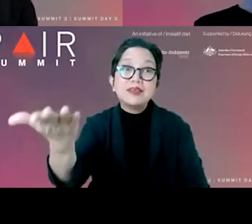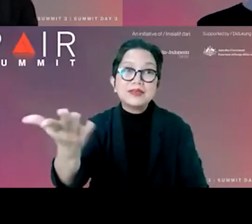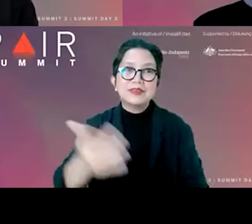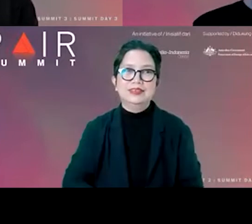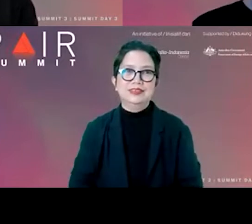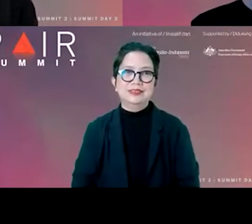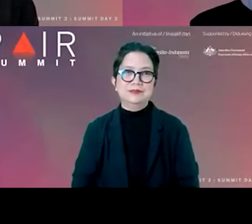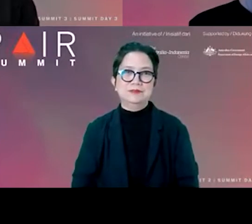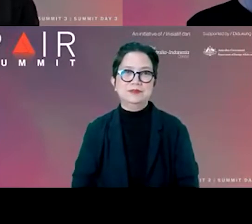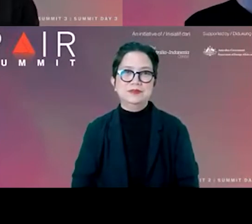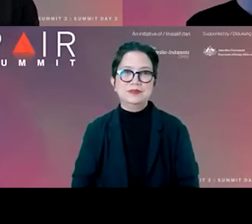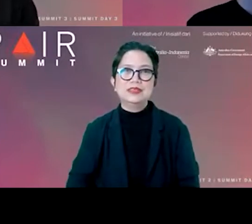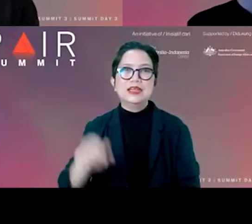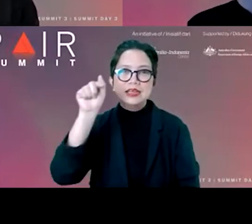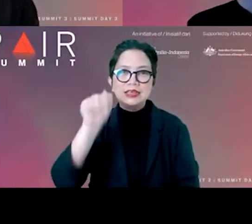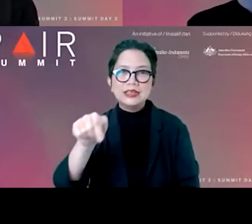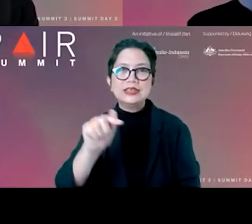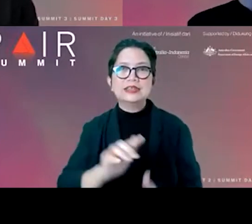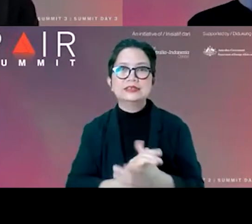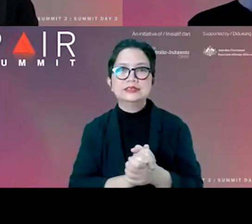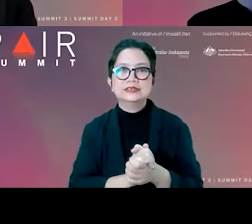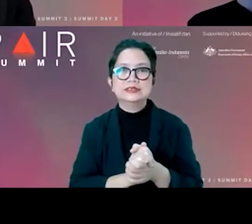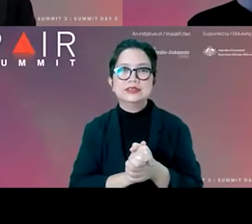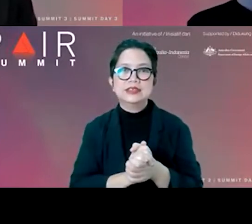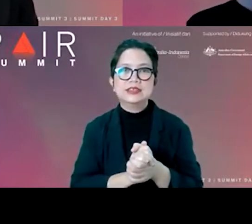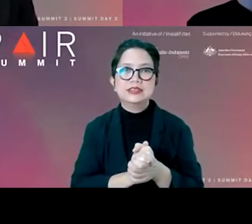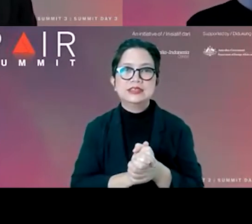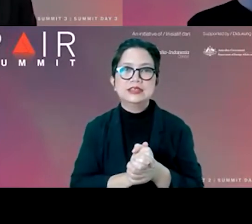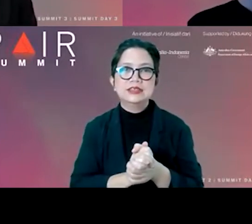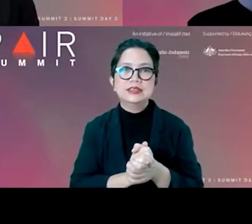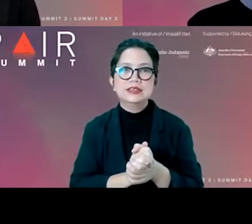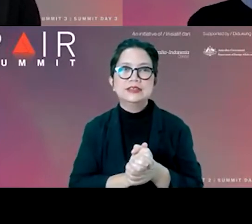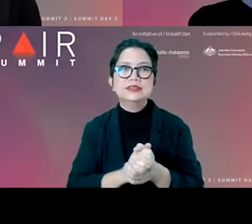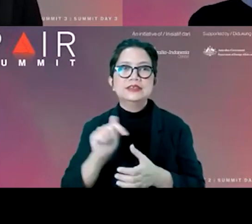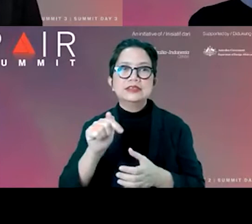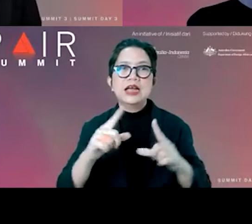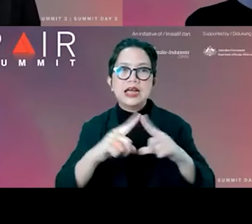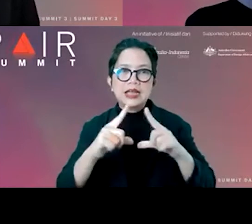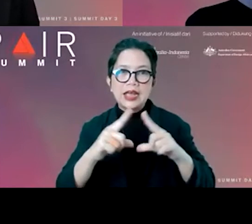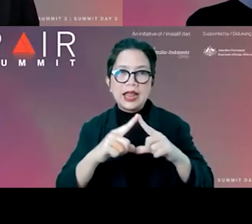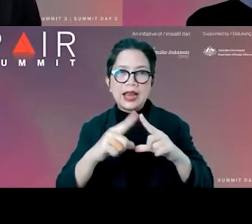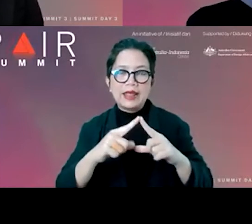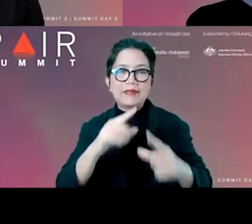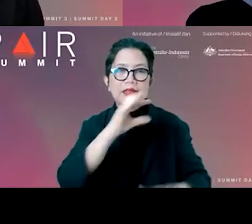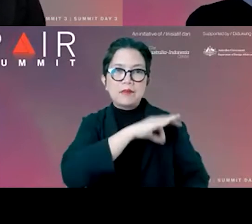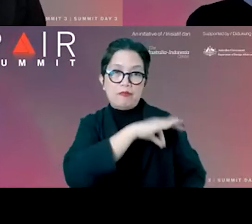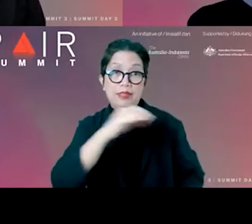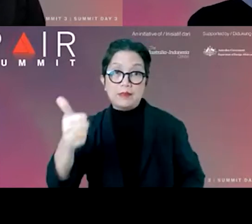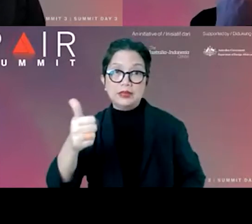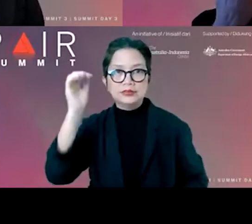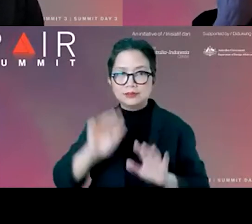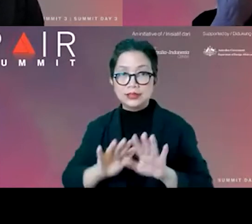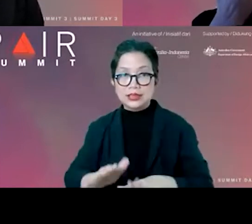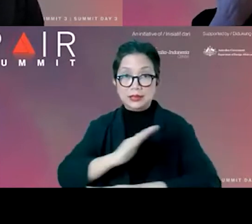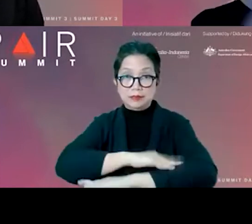then, potentially another very handy tool. And I'm wondering, Ibu Tuti, questions around, so Indonesia,